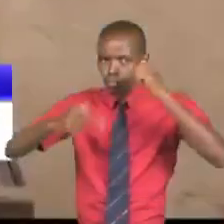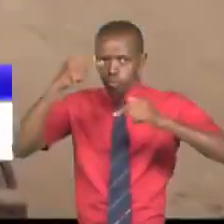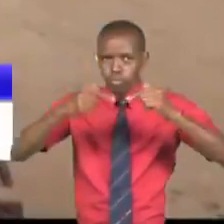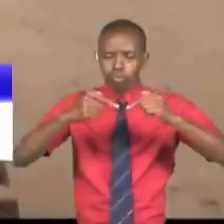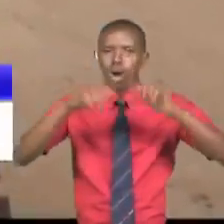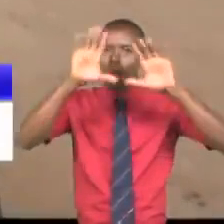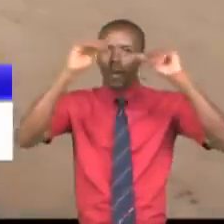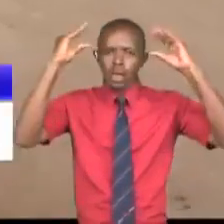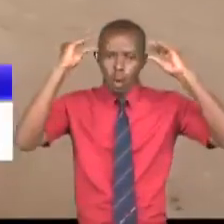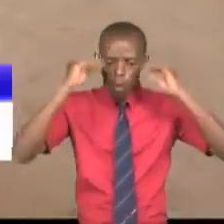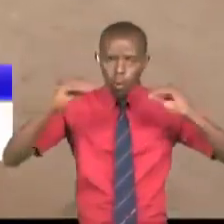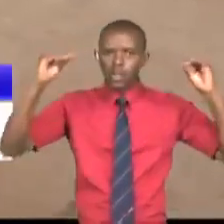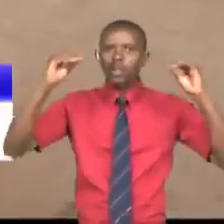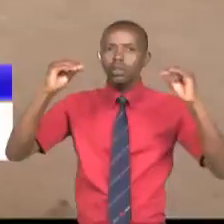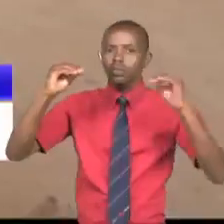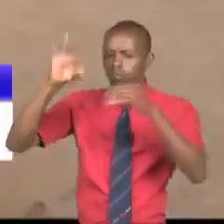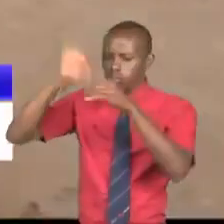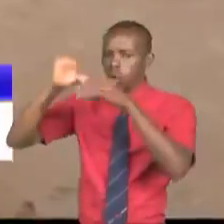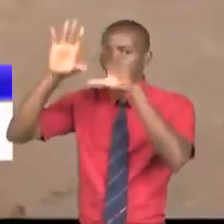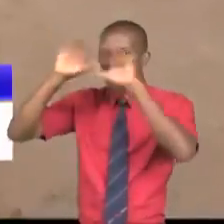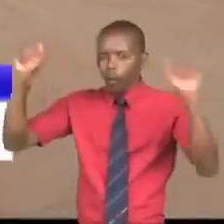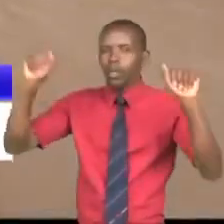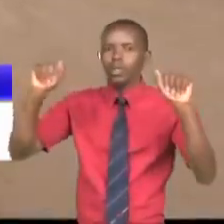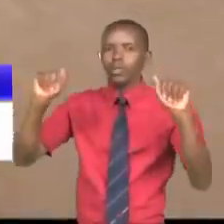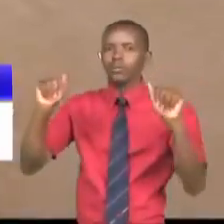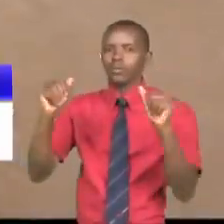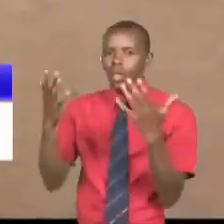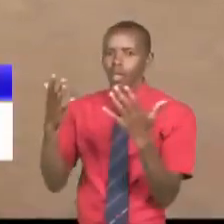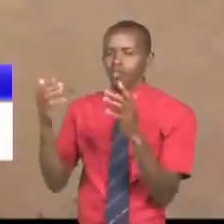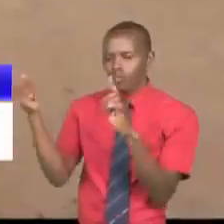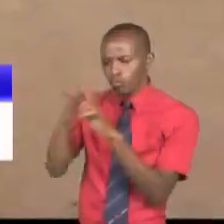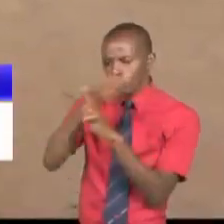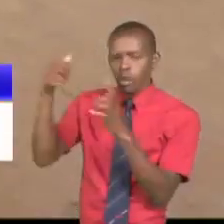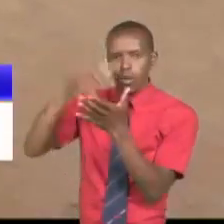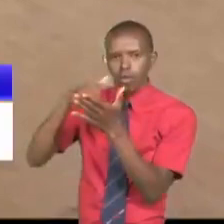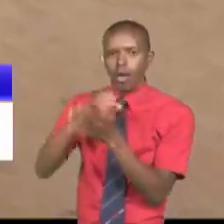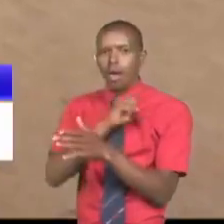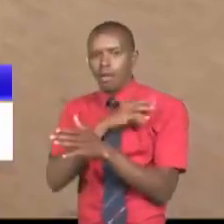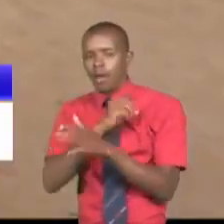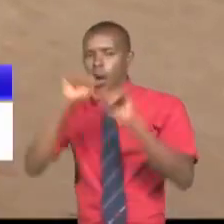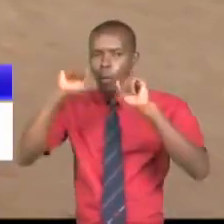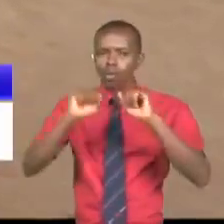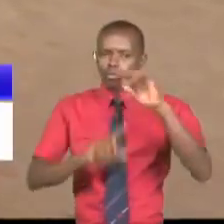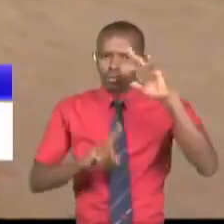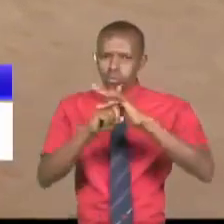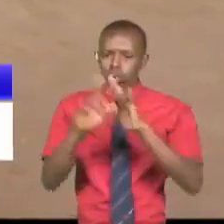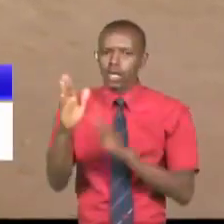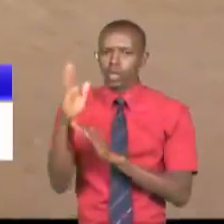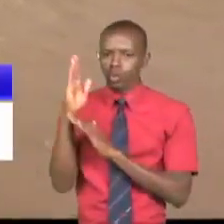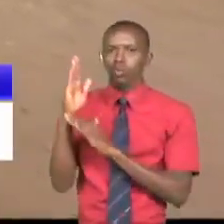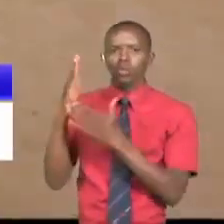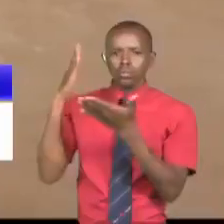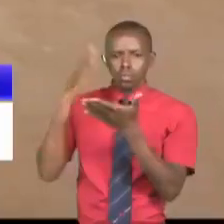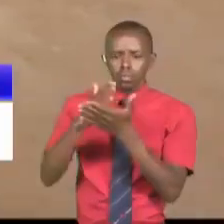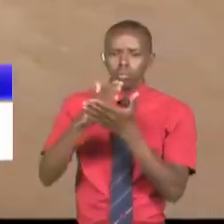Museveni. Ugandans voted in a presidential election tainted by widespread violence that some fear could escalate as security forces try to stop